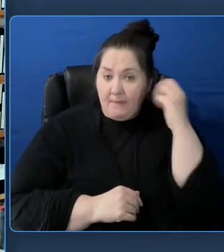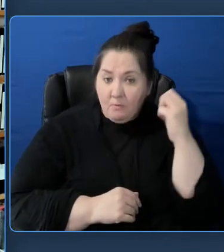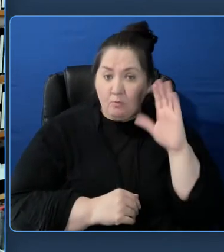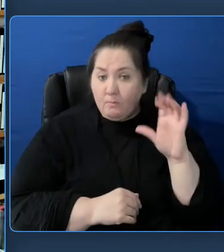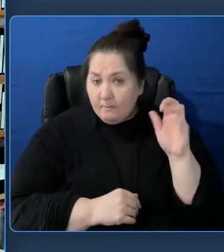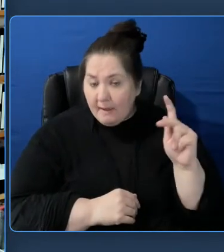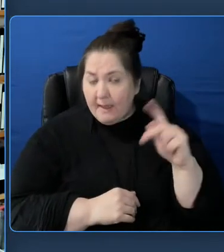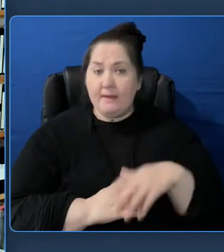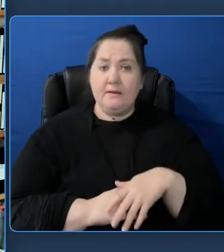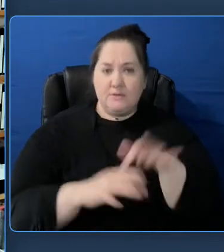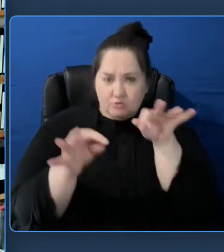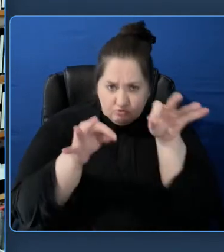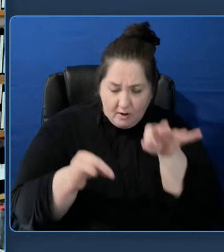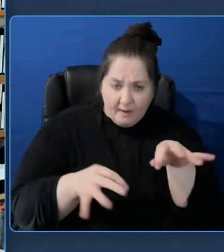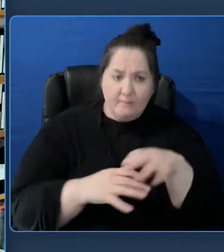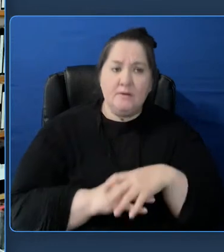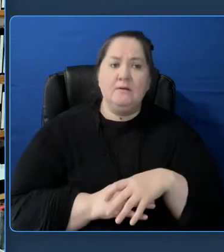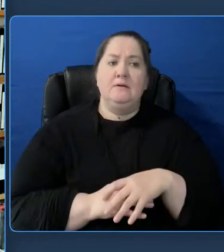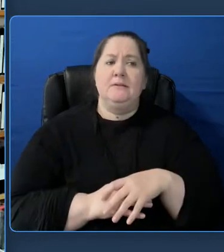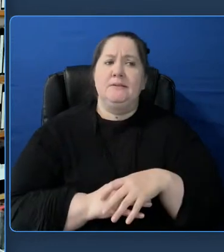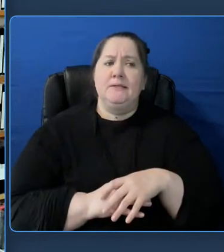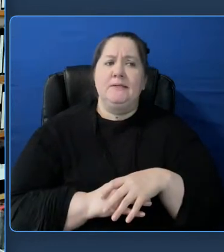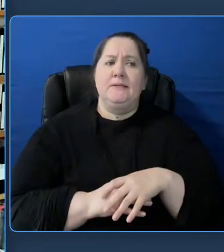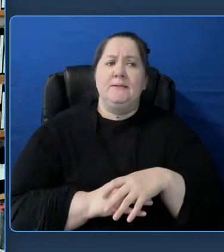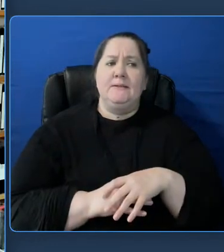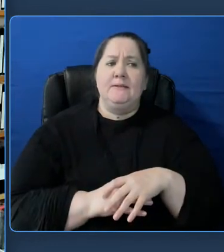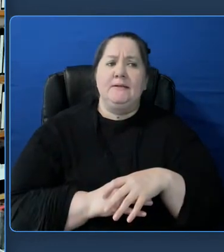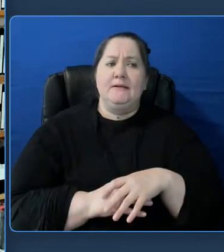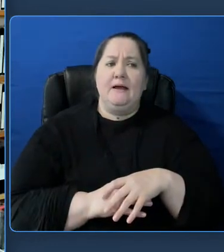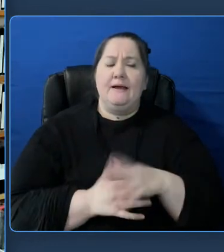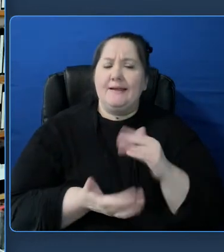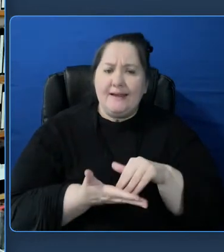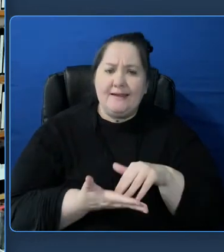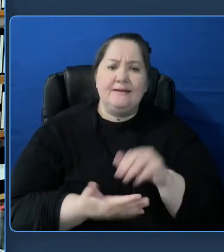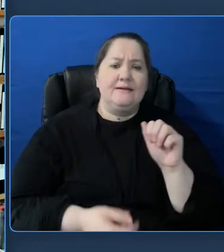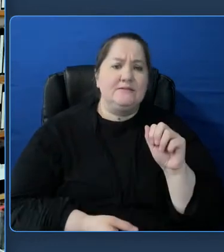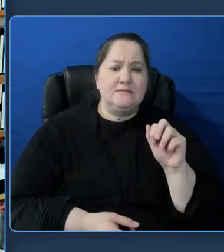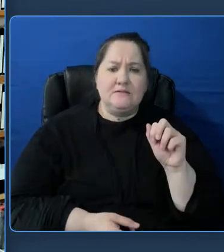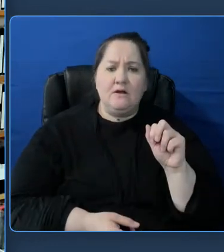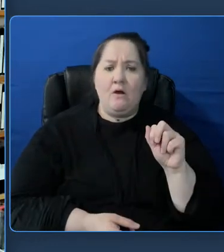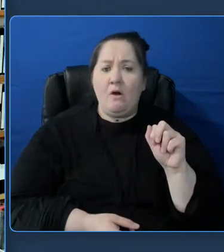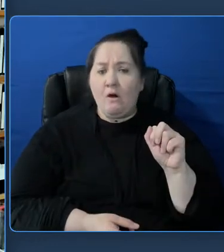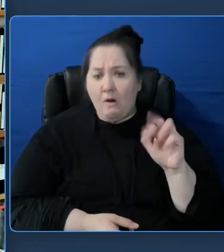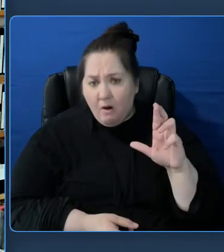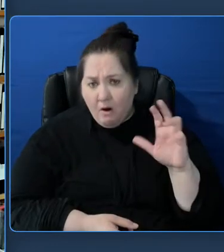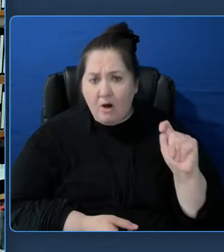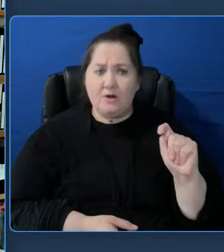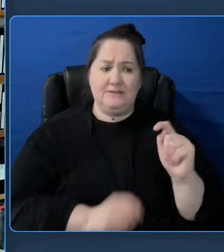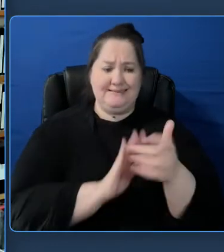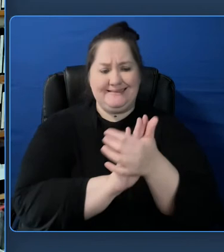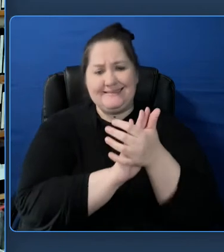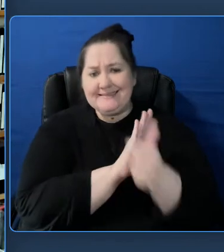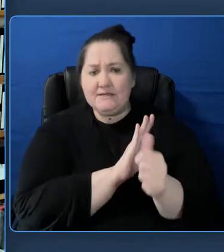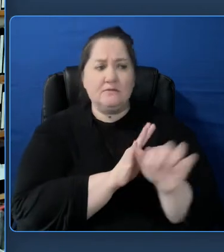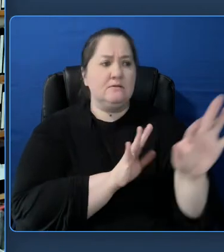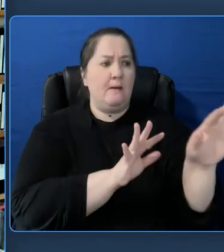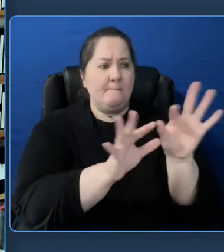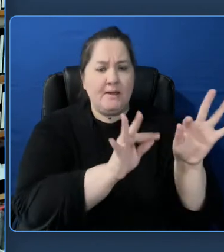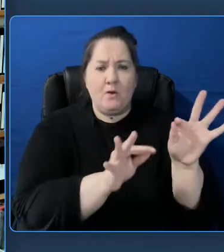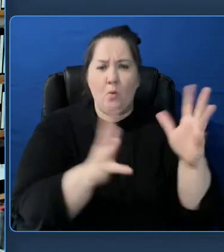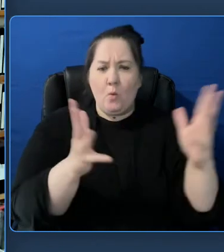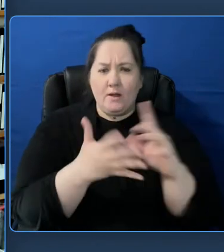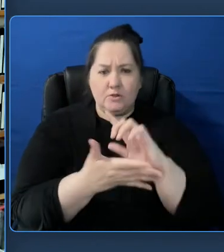if you will. Well, there's a whole art and skill to choosing what